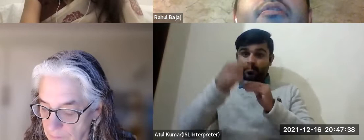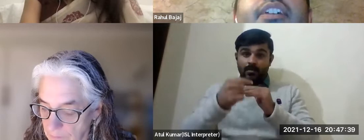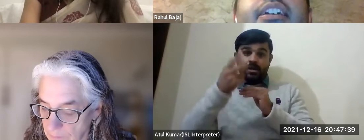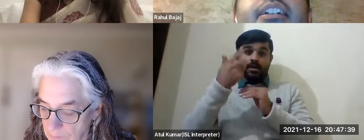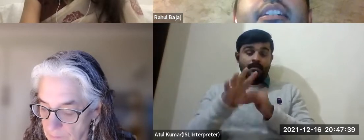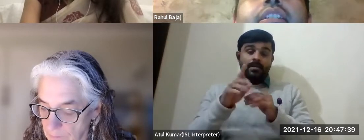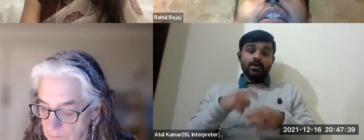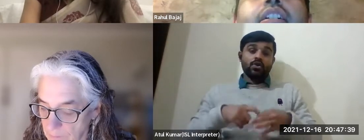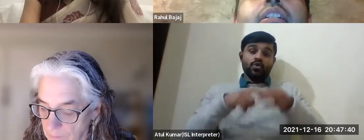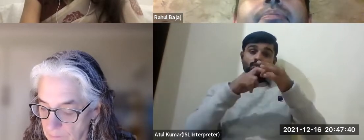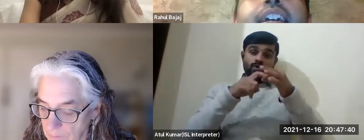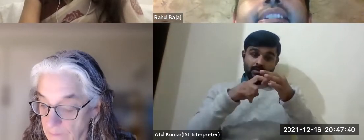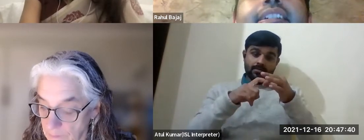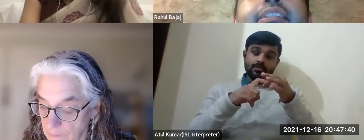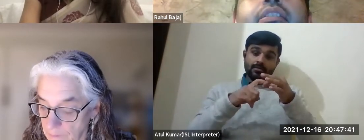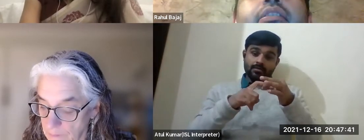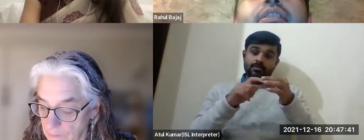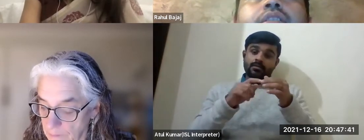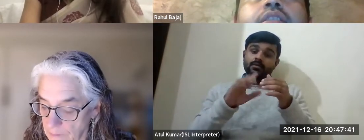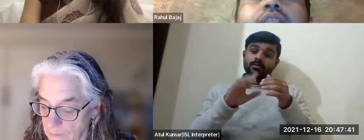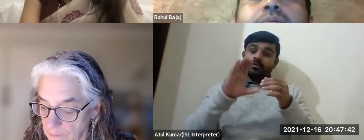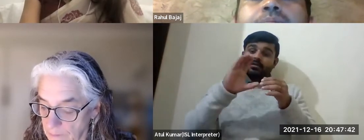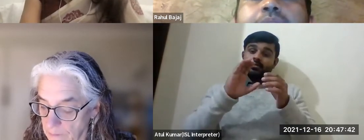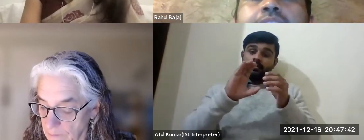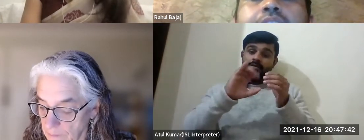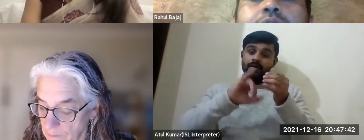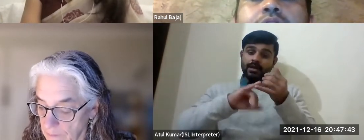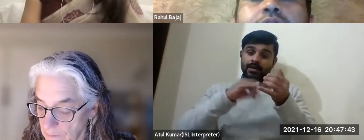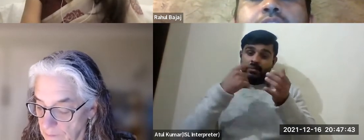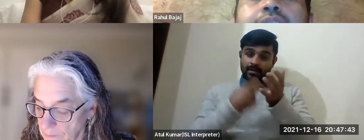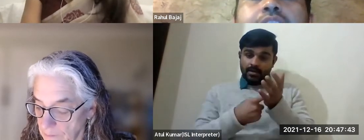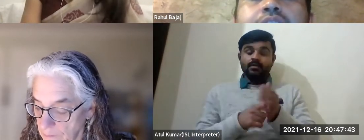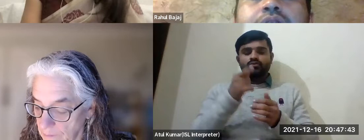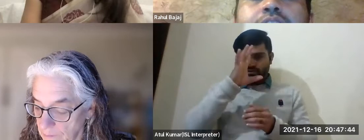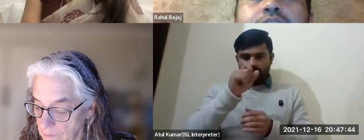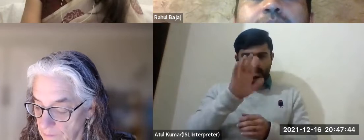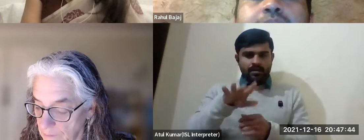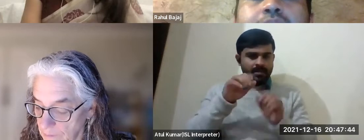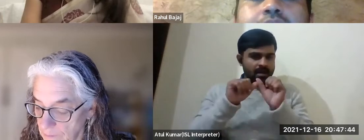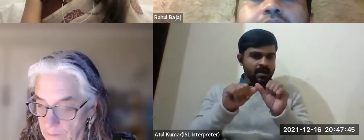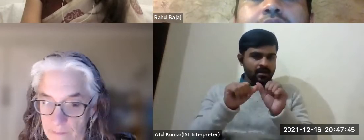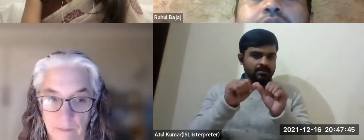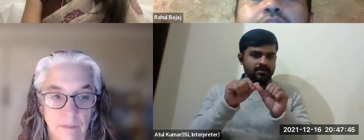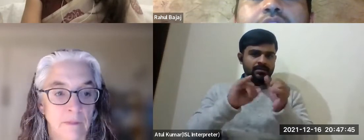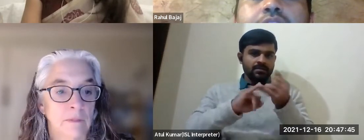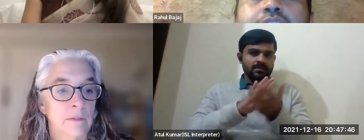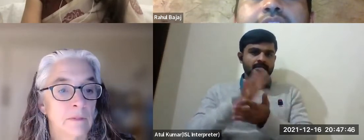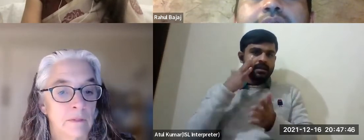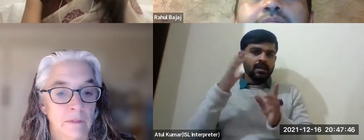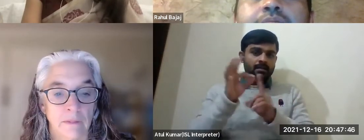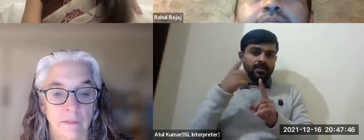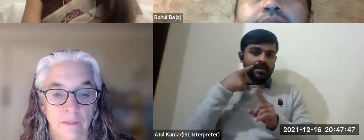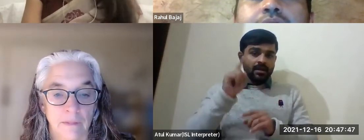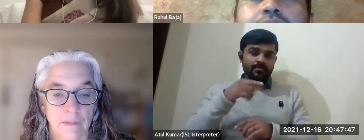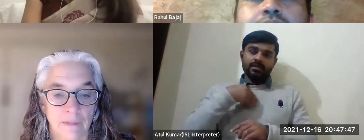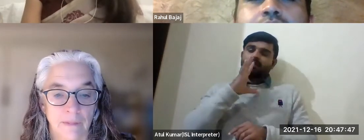that qualify as CSR. Do you have an answer to this, Shilpi? Yes, I do. Yes.